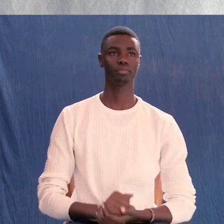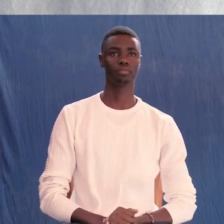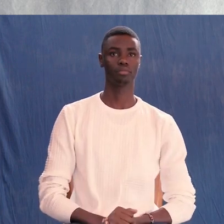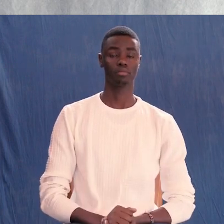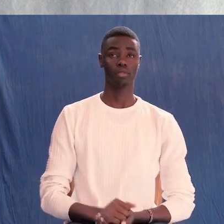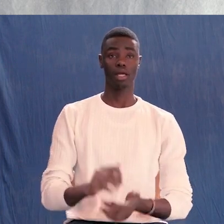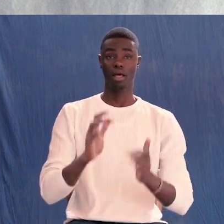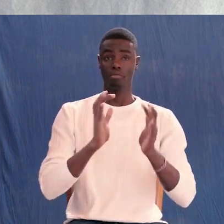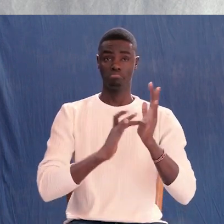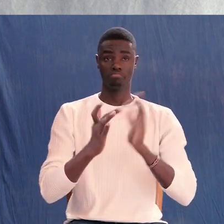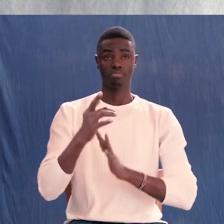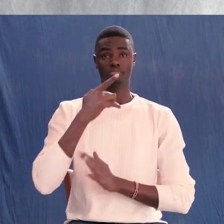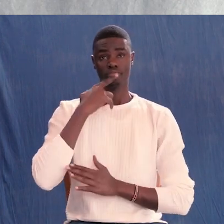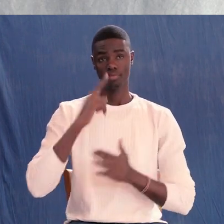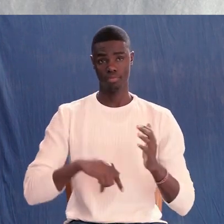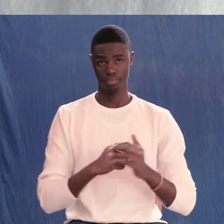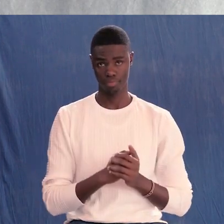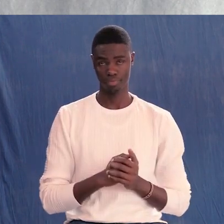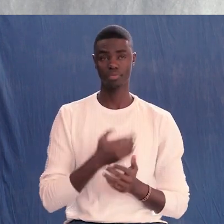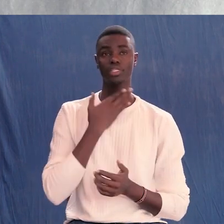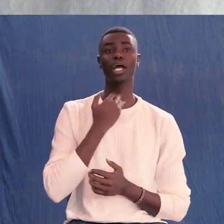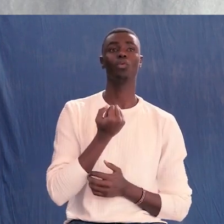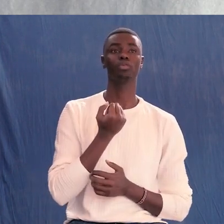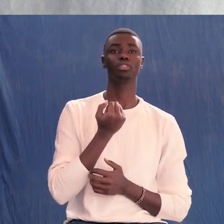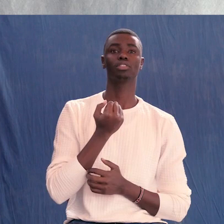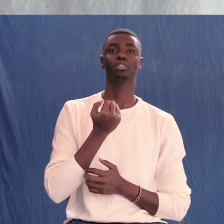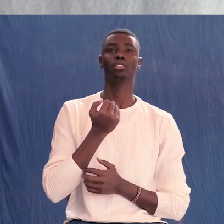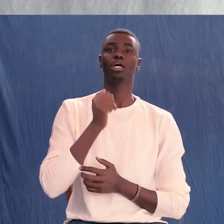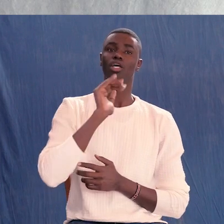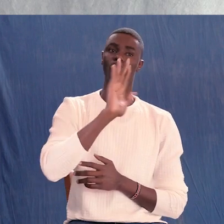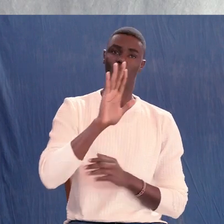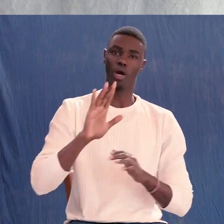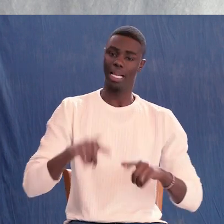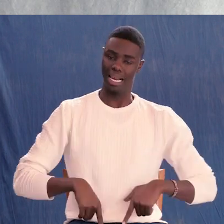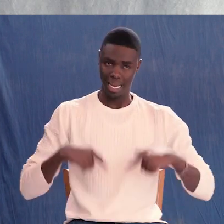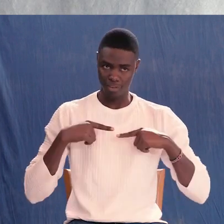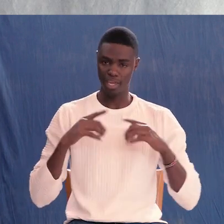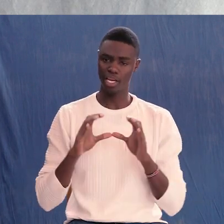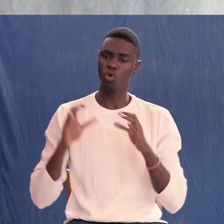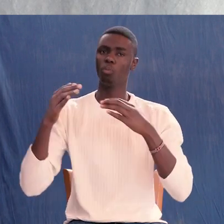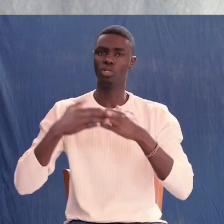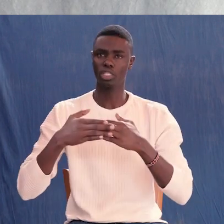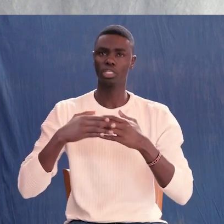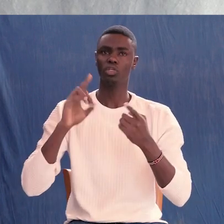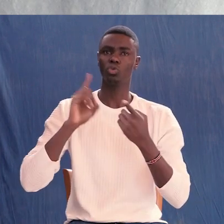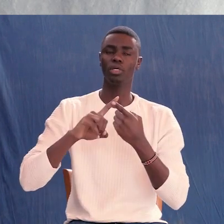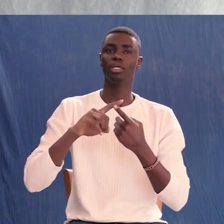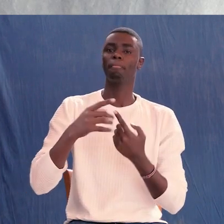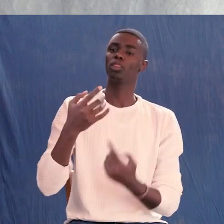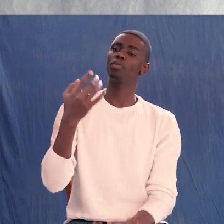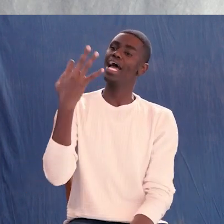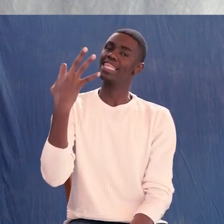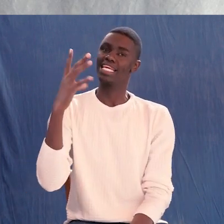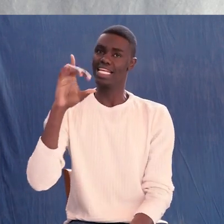And so Jesus is saying, I want your lives, I want your community to be a reenactment, a 3D